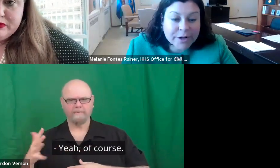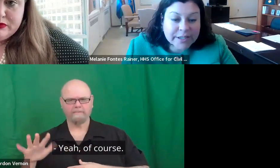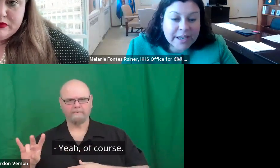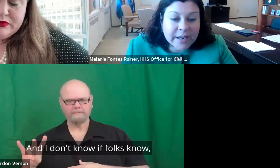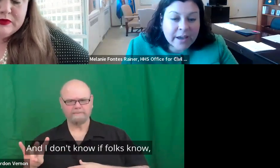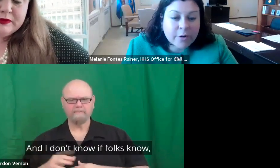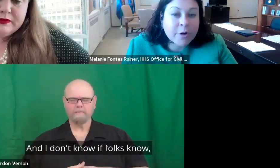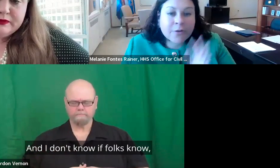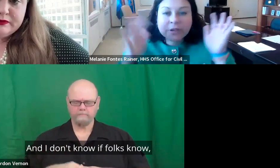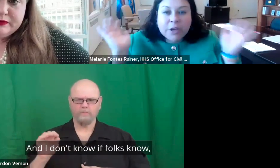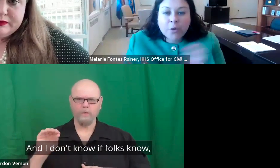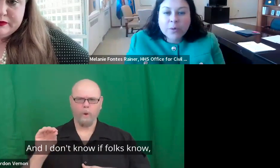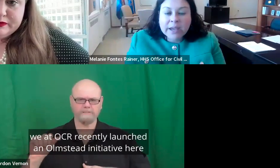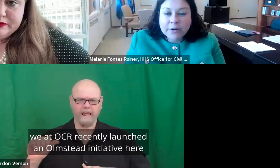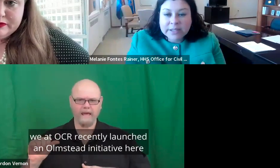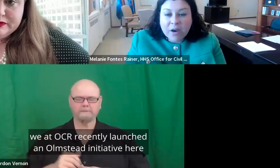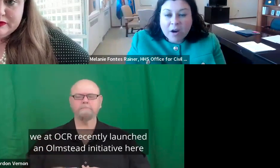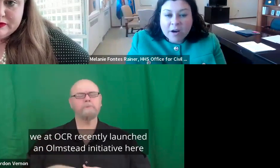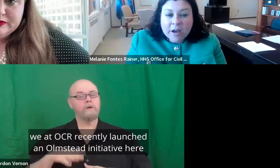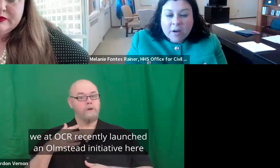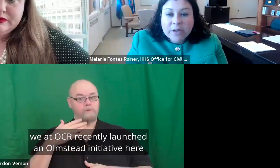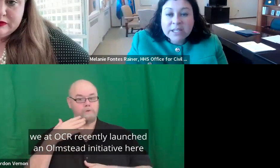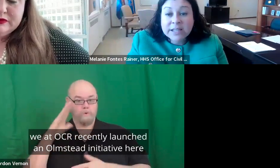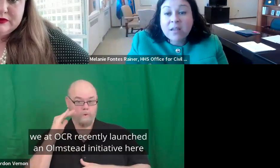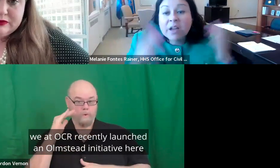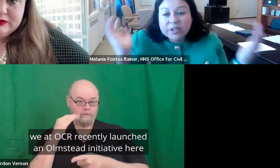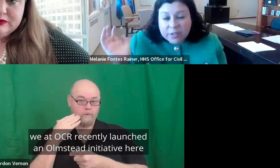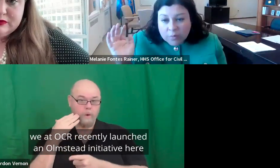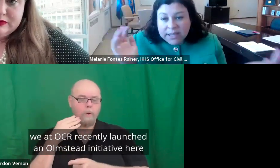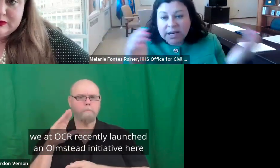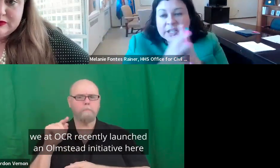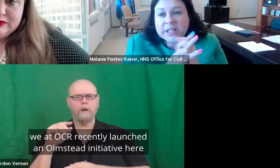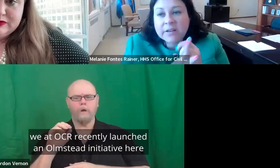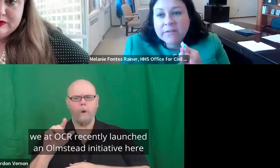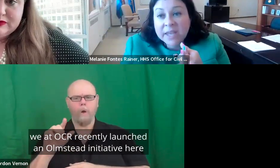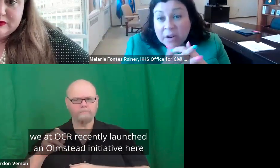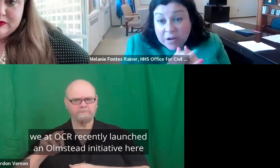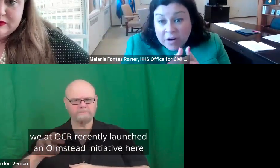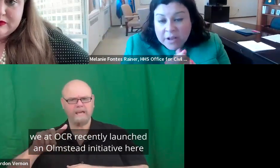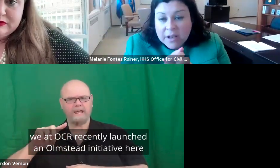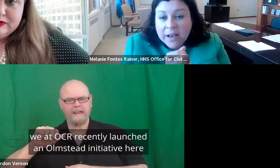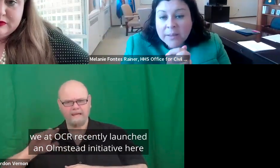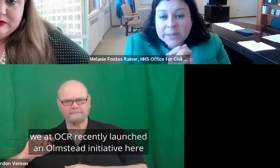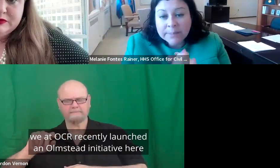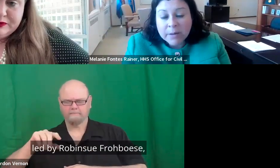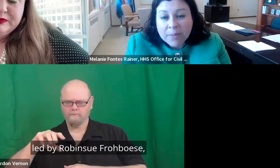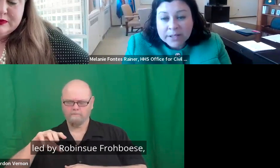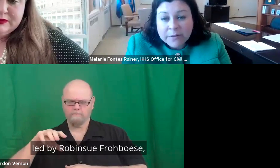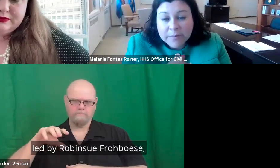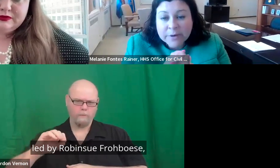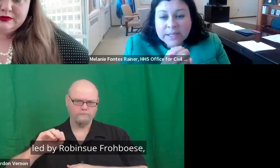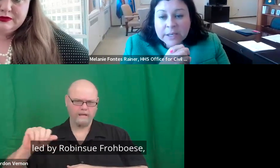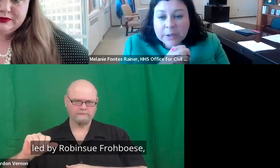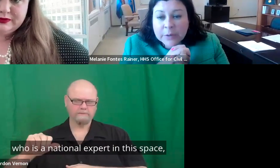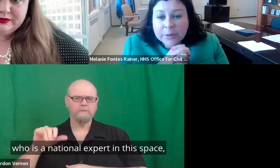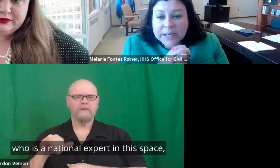Yeah, of course. And I don't know if folks know, we at OCR recently launched an Olmstead initiative here, led by Robin